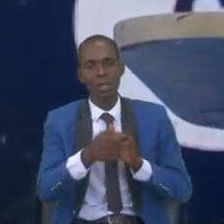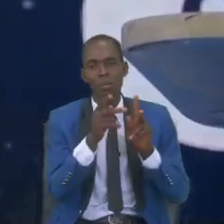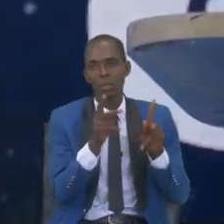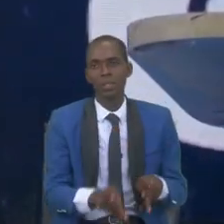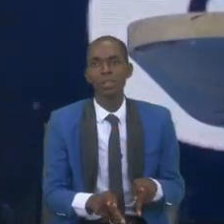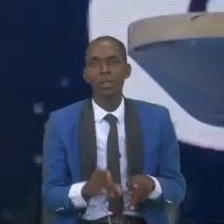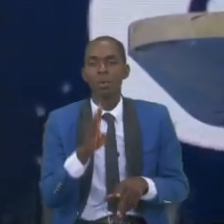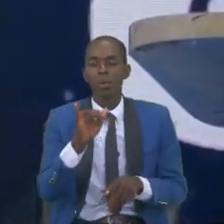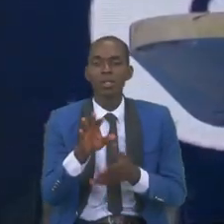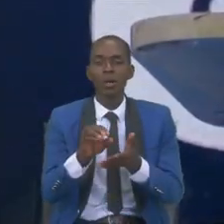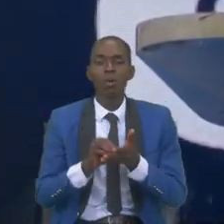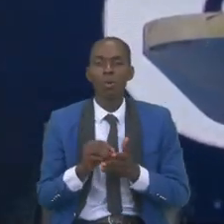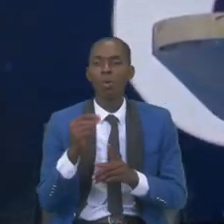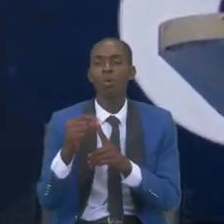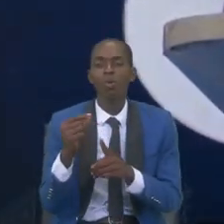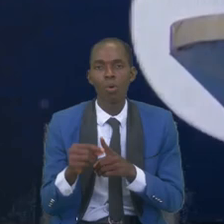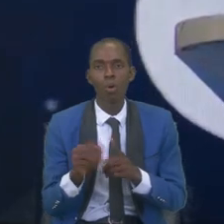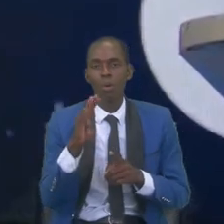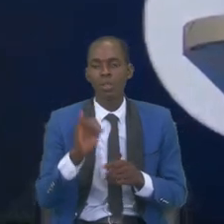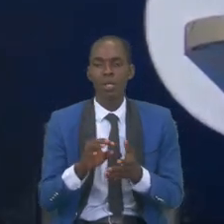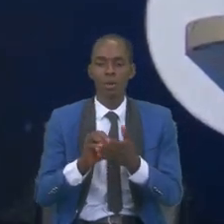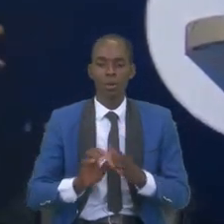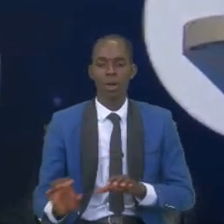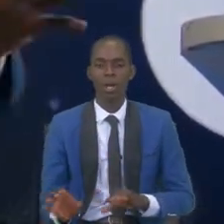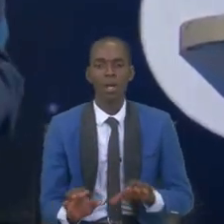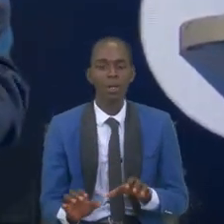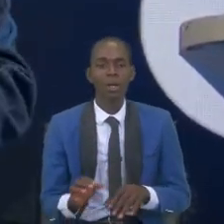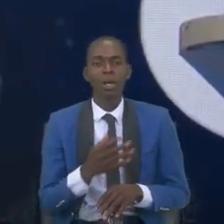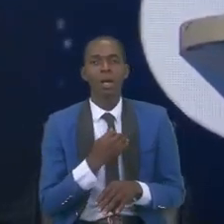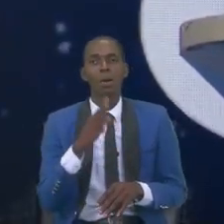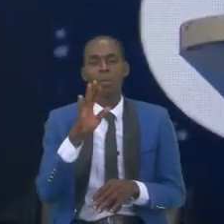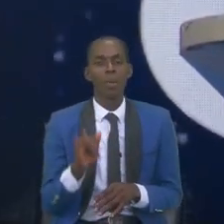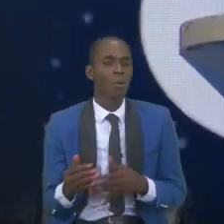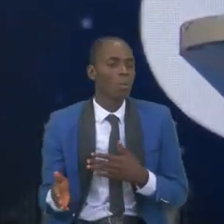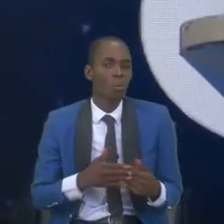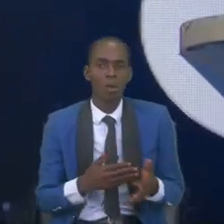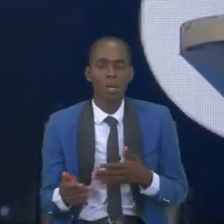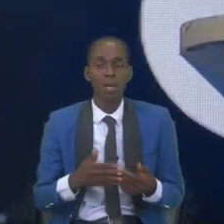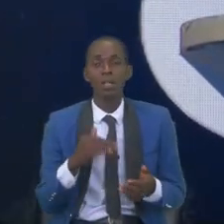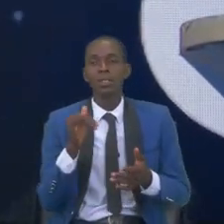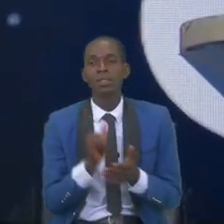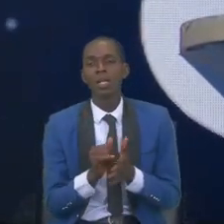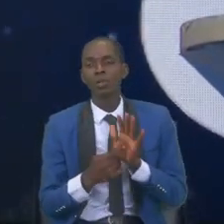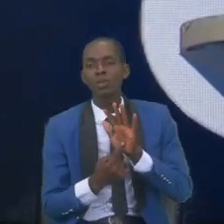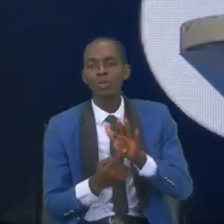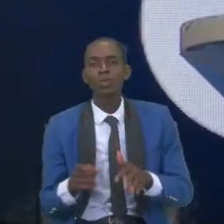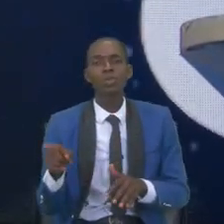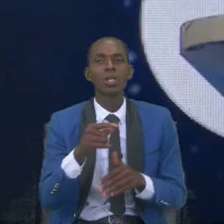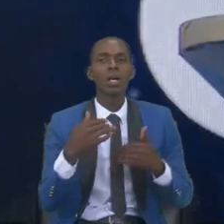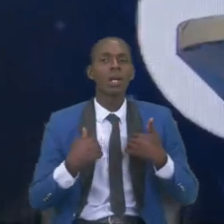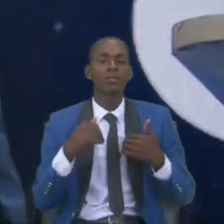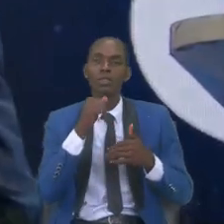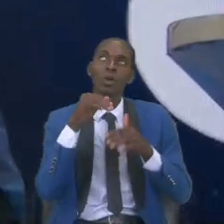their utterances and by their action and by their whatever. That shows that they have not entered in.